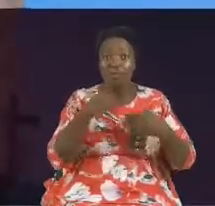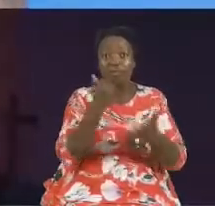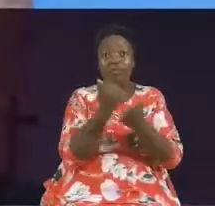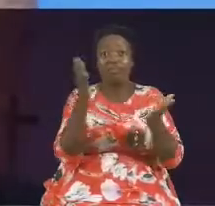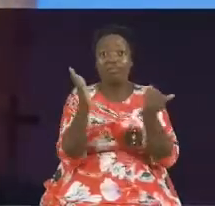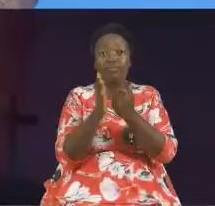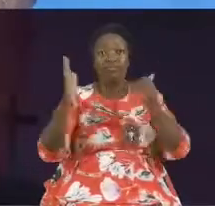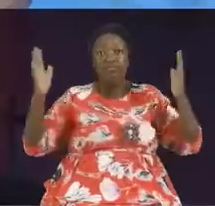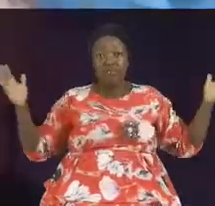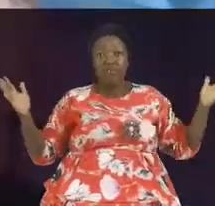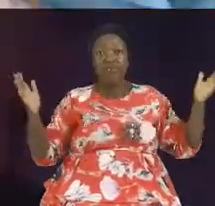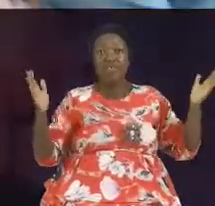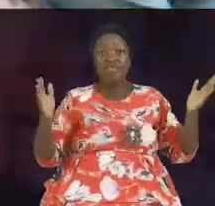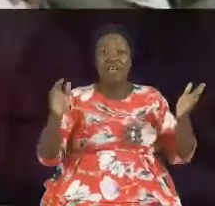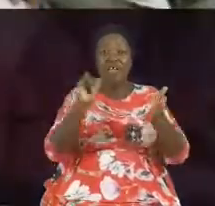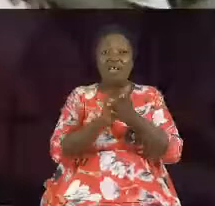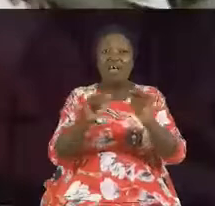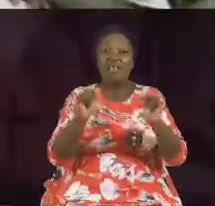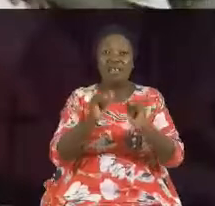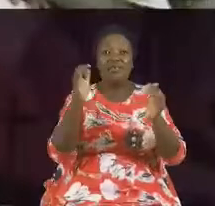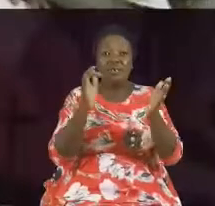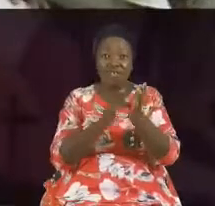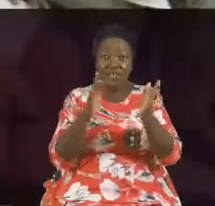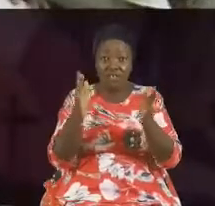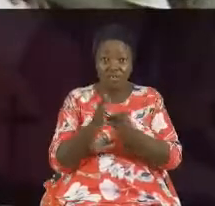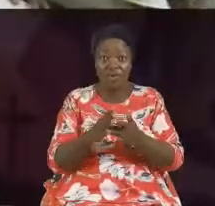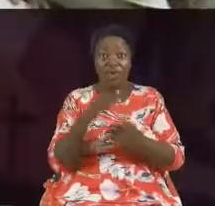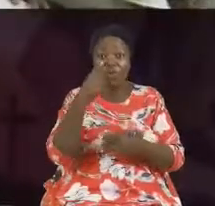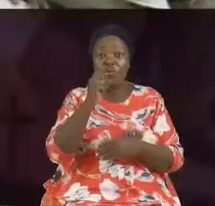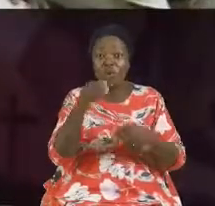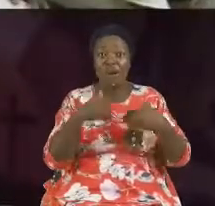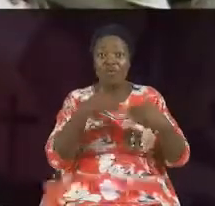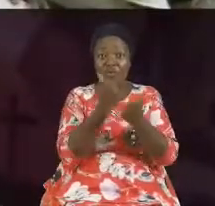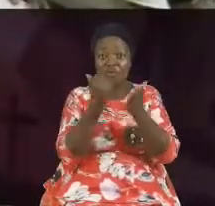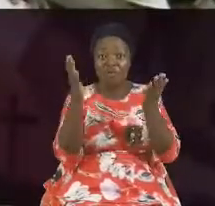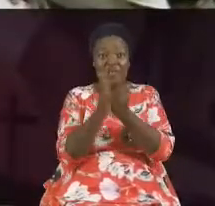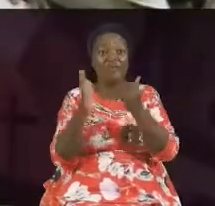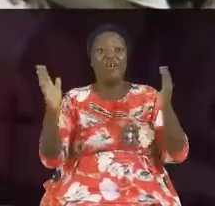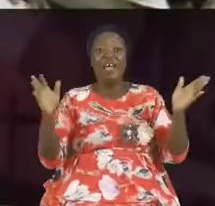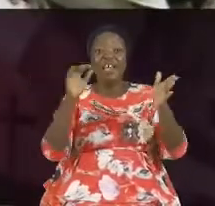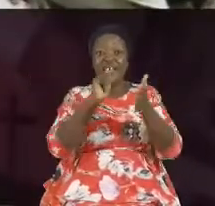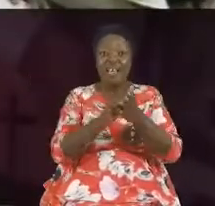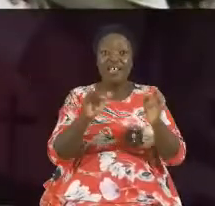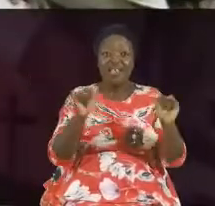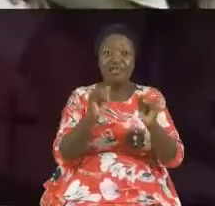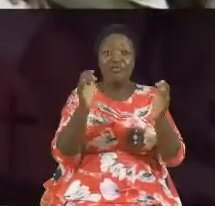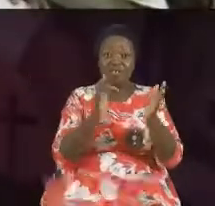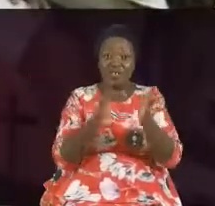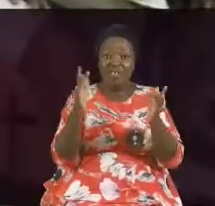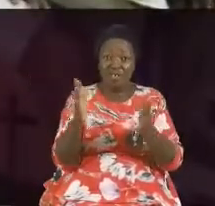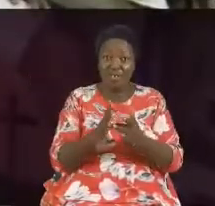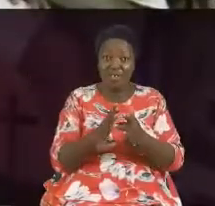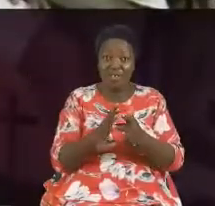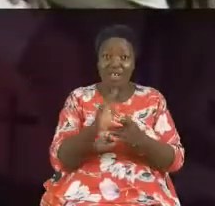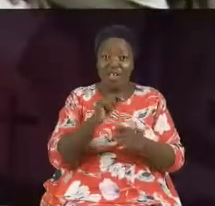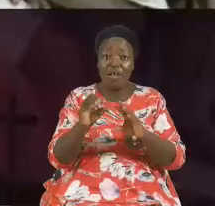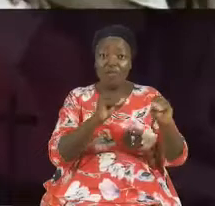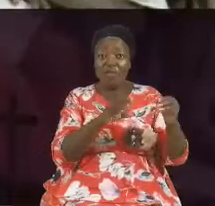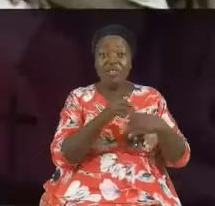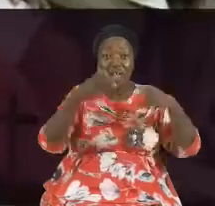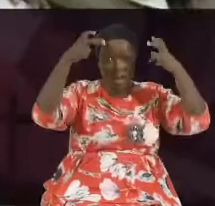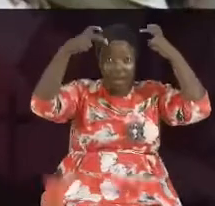same Jesus whom ye have crucified, that same Jesus whom they crucified,